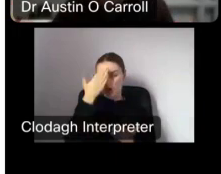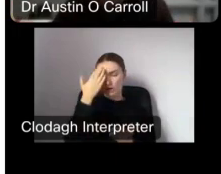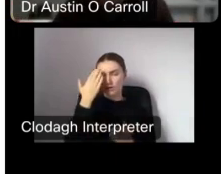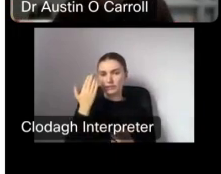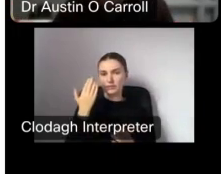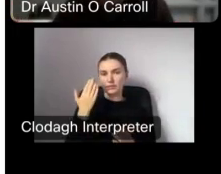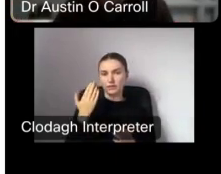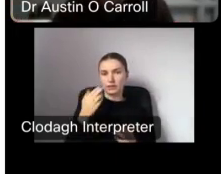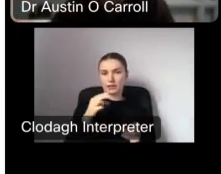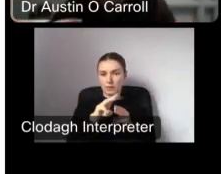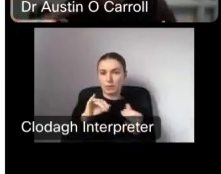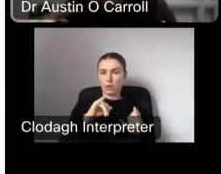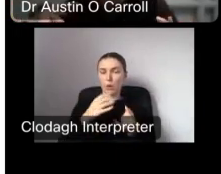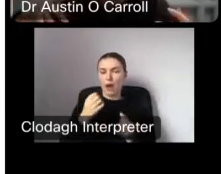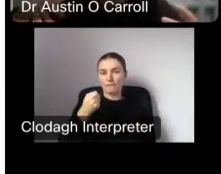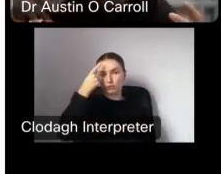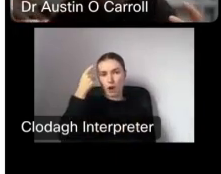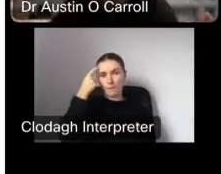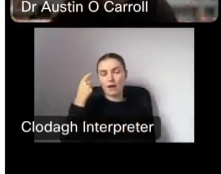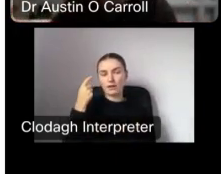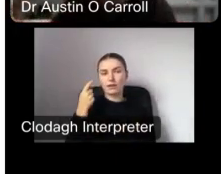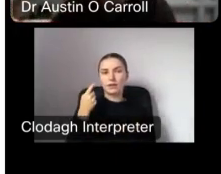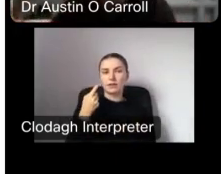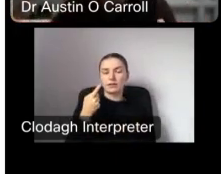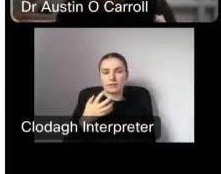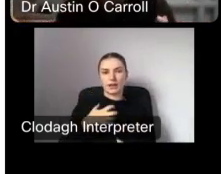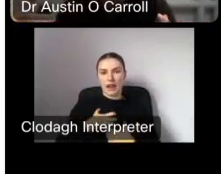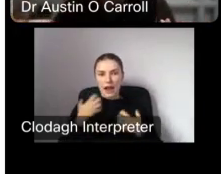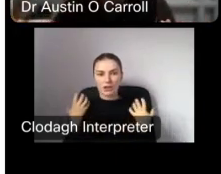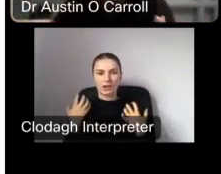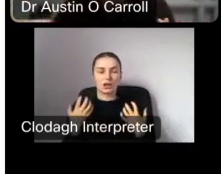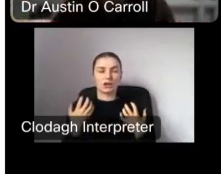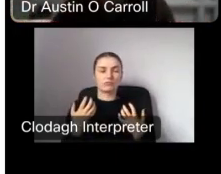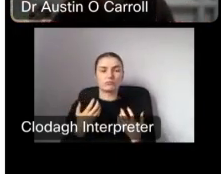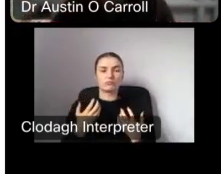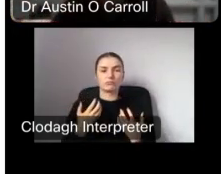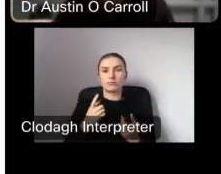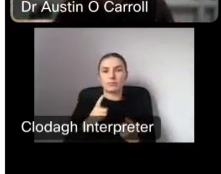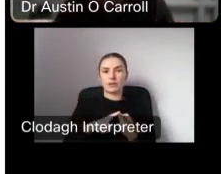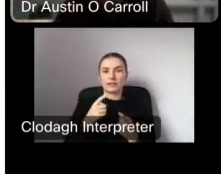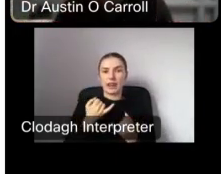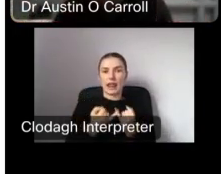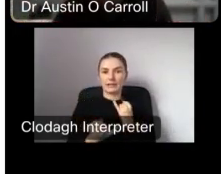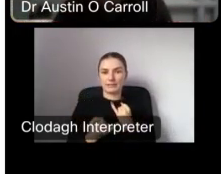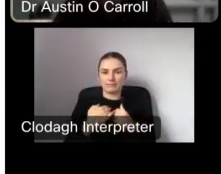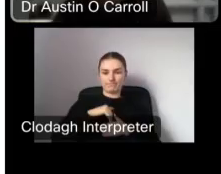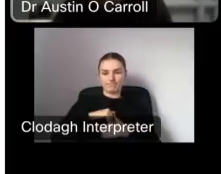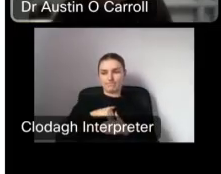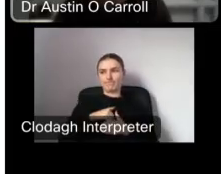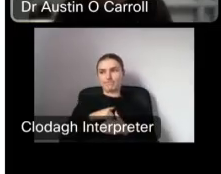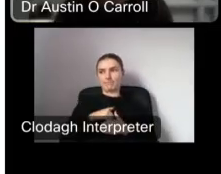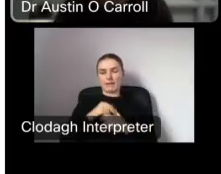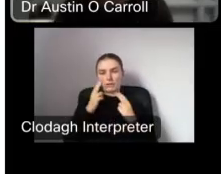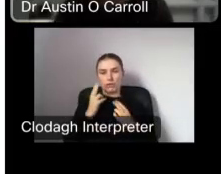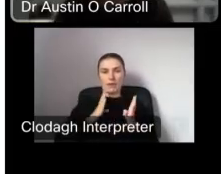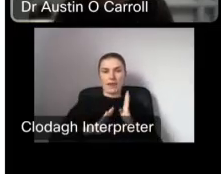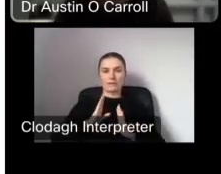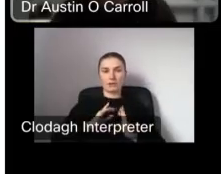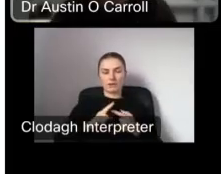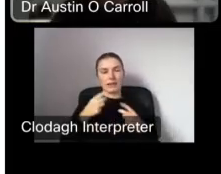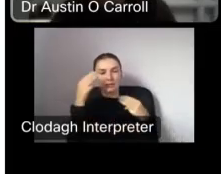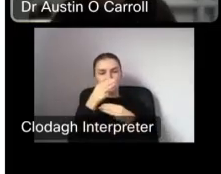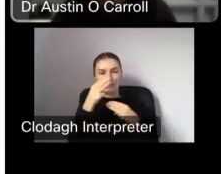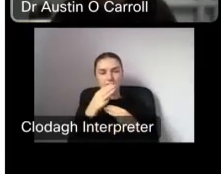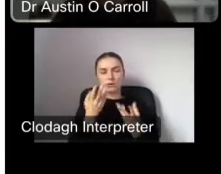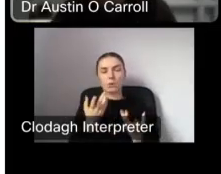the people who've had trauma learn is sort of to rage and anger. And I said to you, this is almost like an instinctive behavior and it's protective. I'll give you a